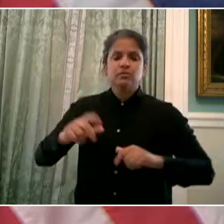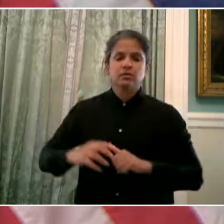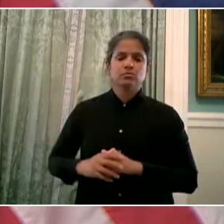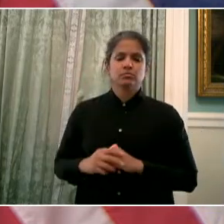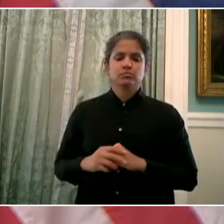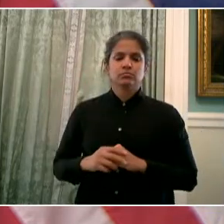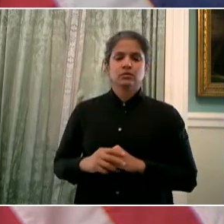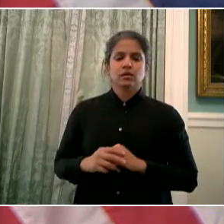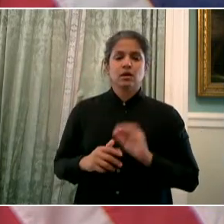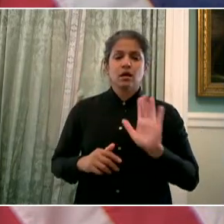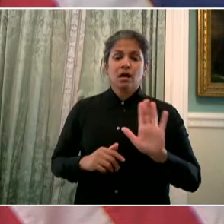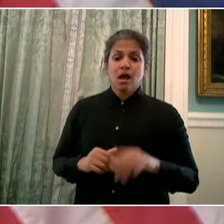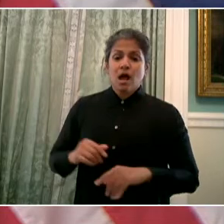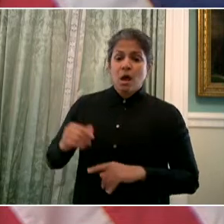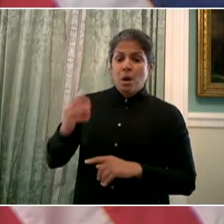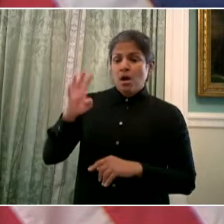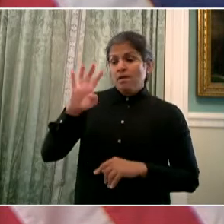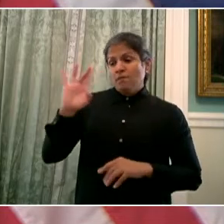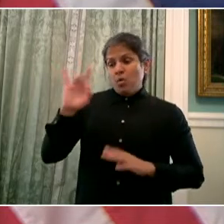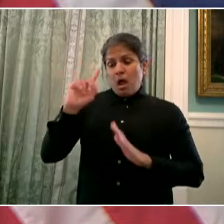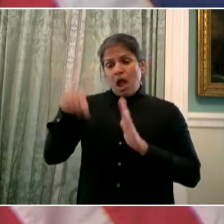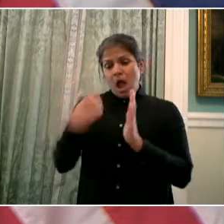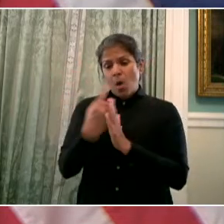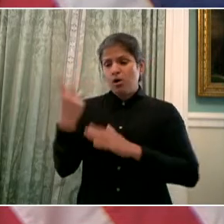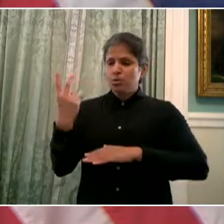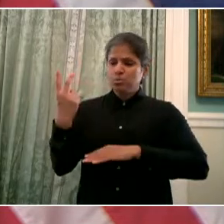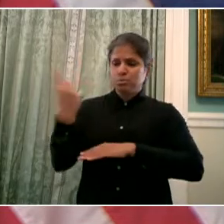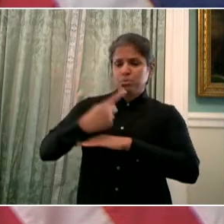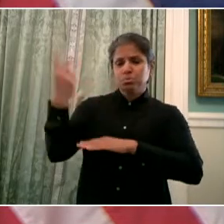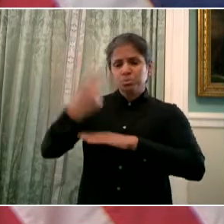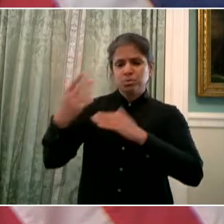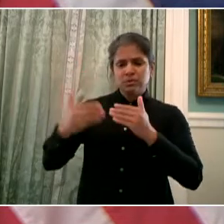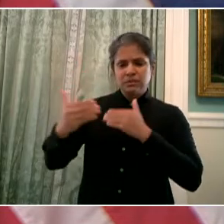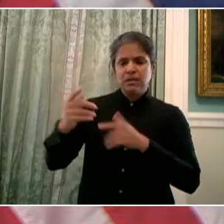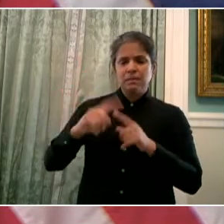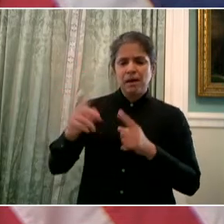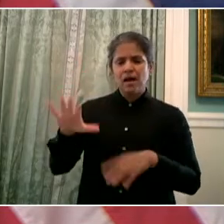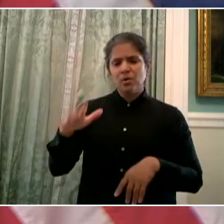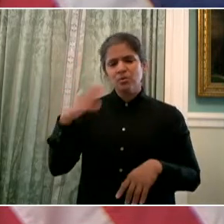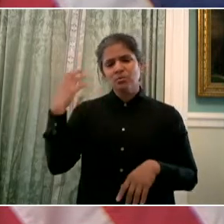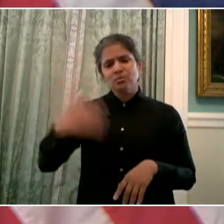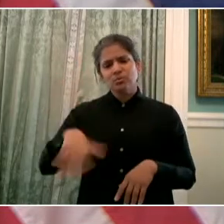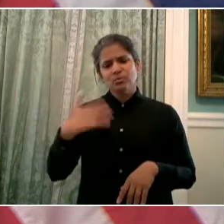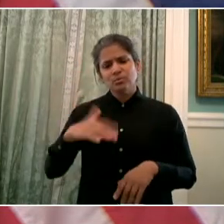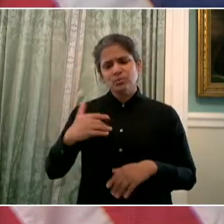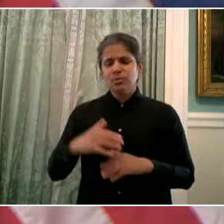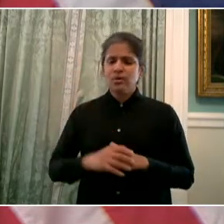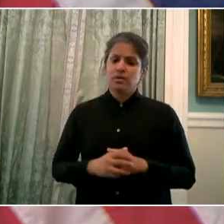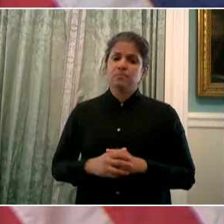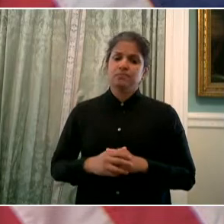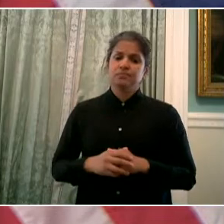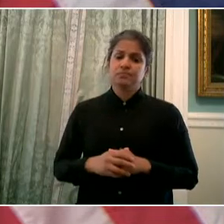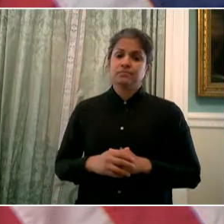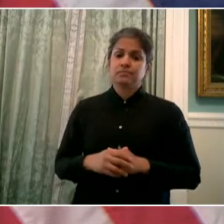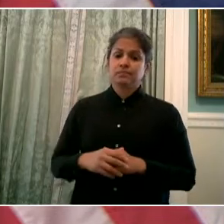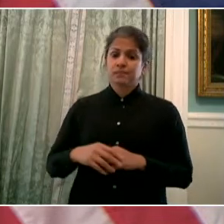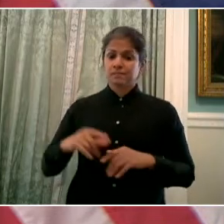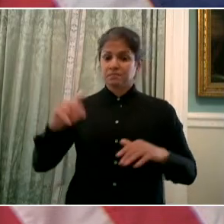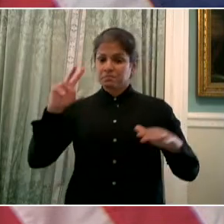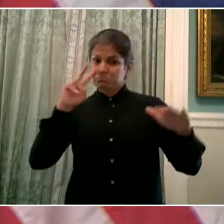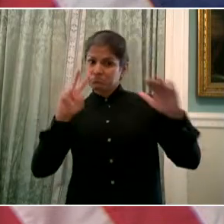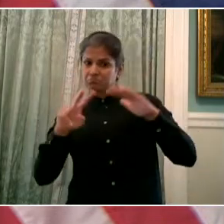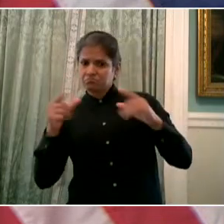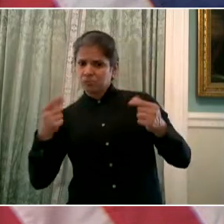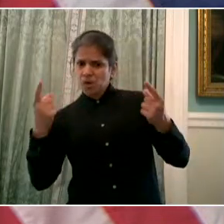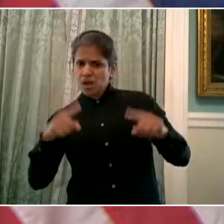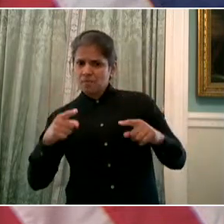think as we saw this week, Monday's forecast for Tuesday, Tuesday's forecast for Wednesday were wildly off. They